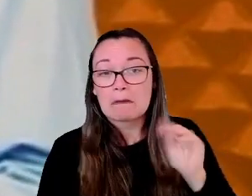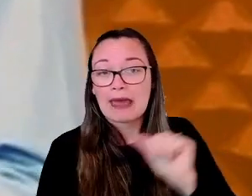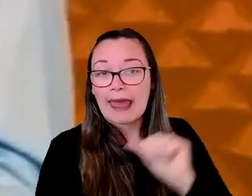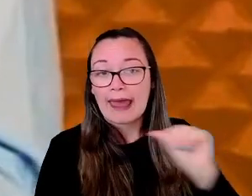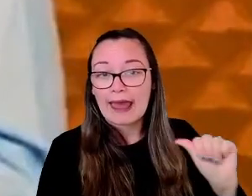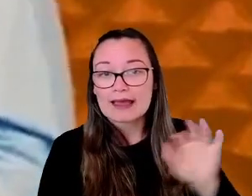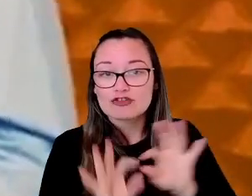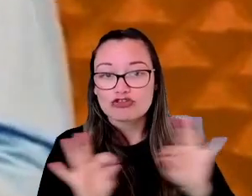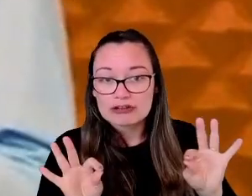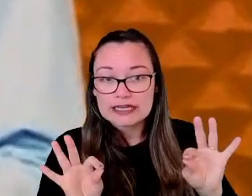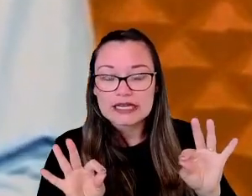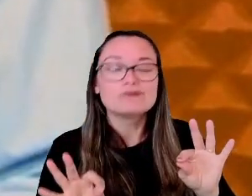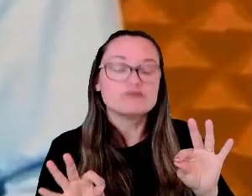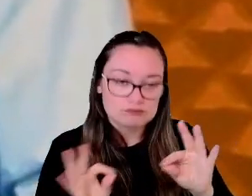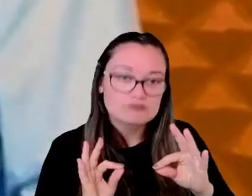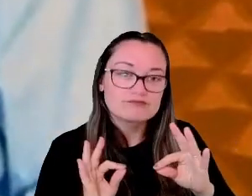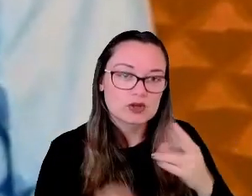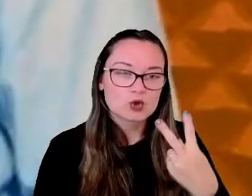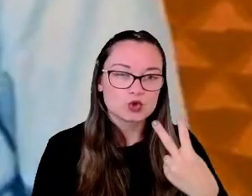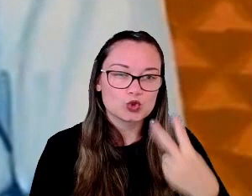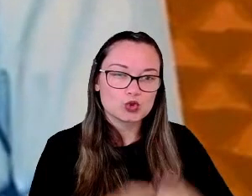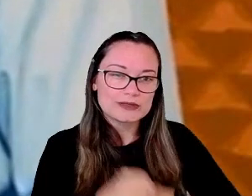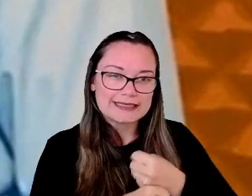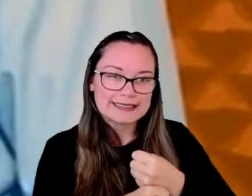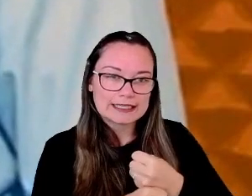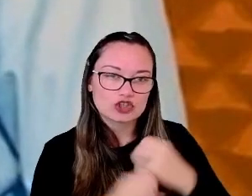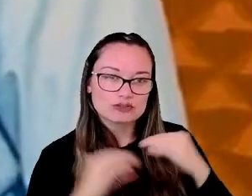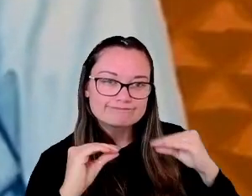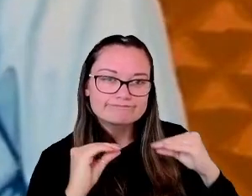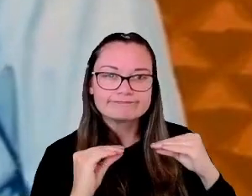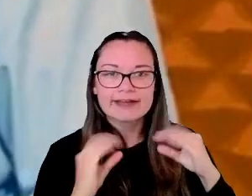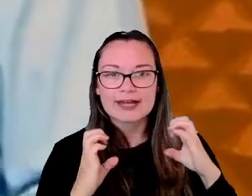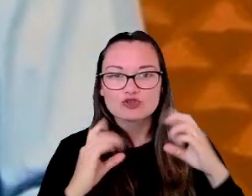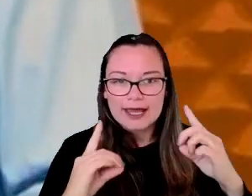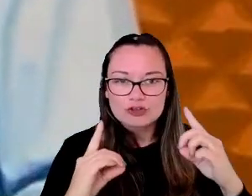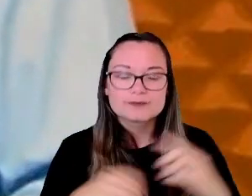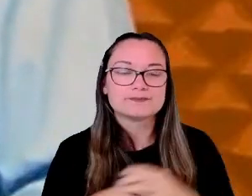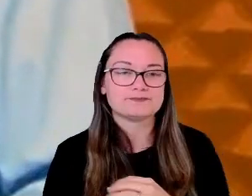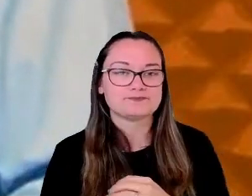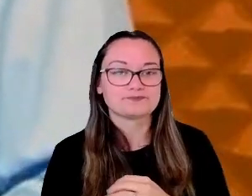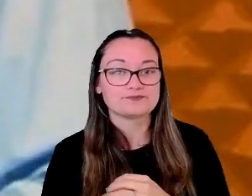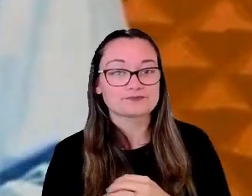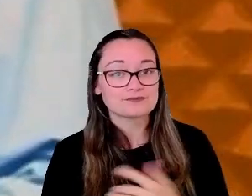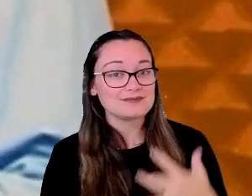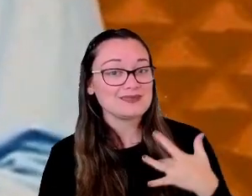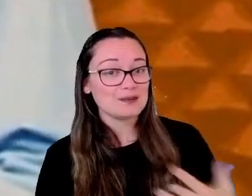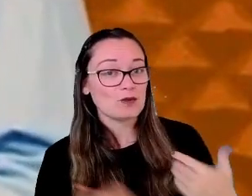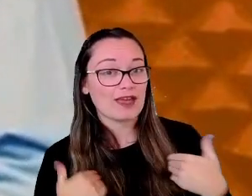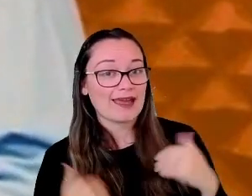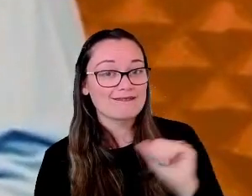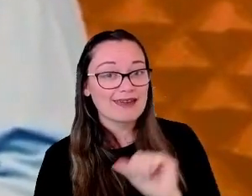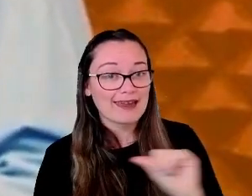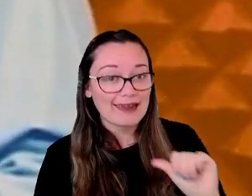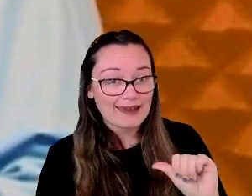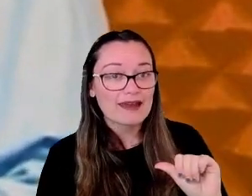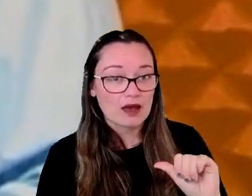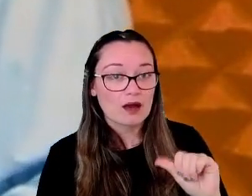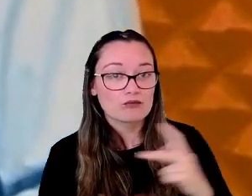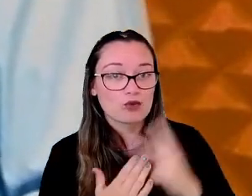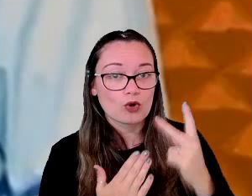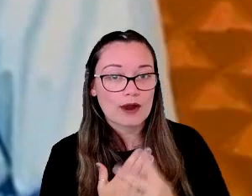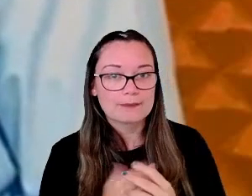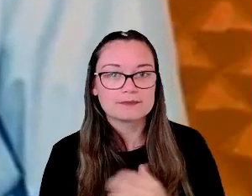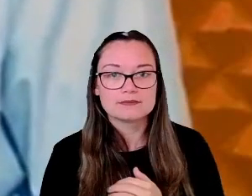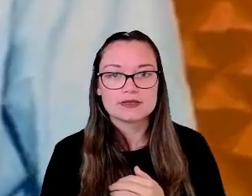degree. That would be like a two-year degree at a community college. And a lot of community colleges have ag programs. A lot of vocational schools